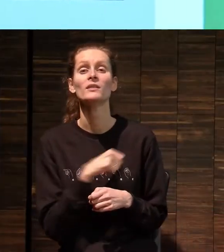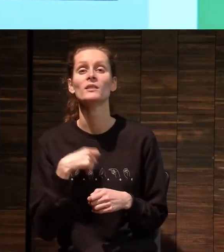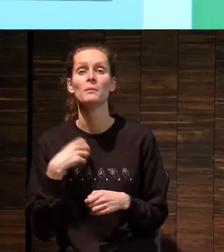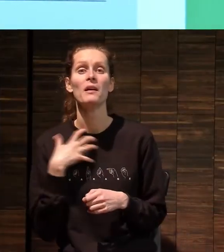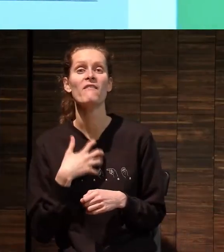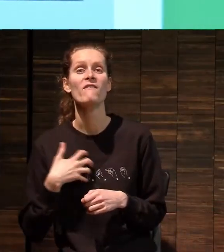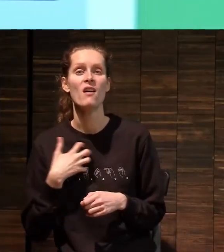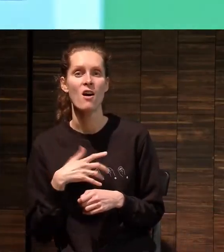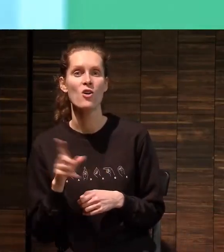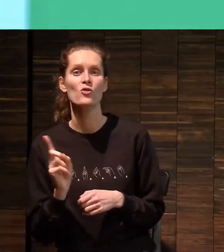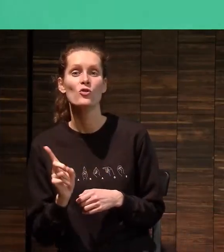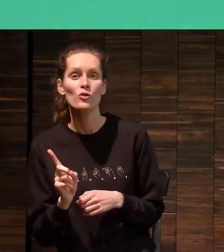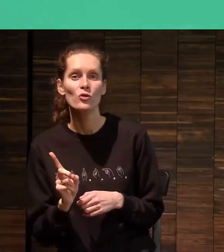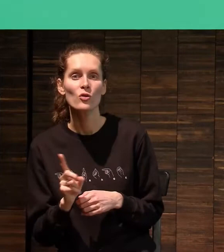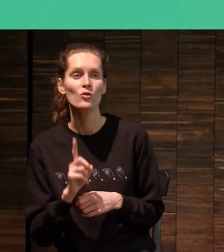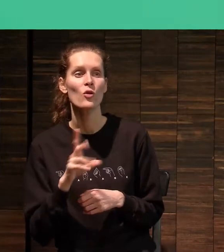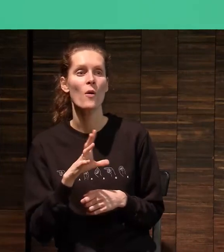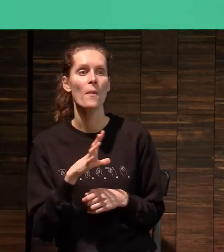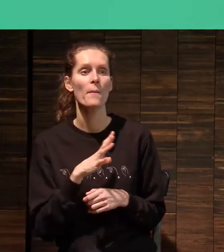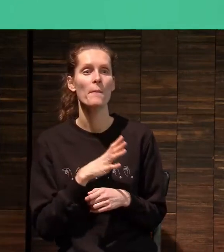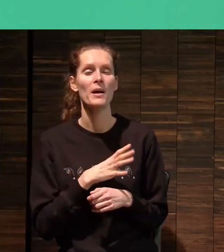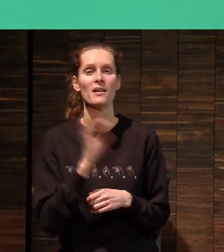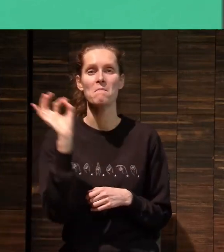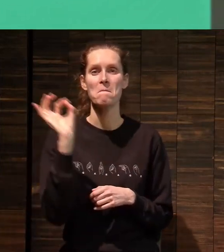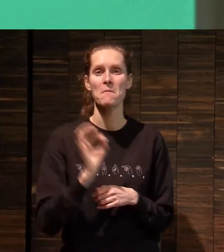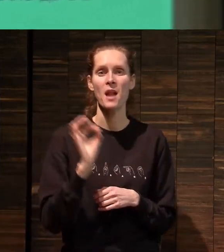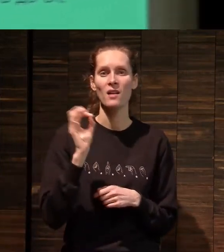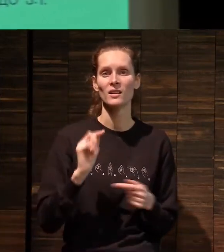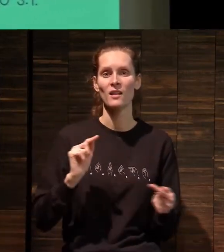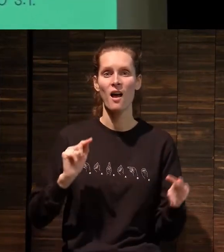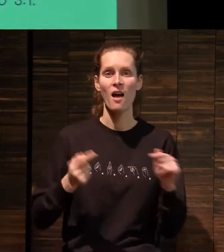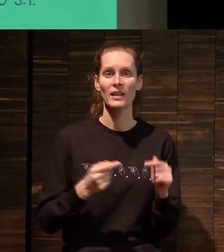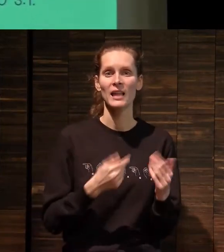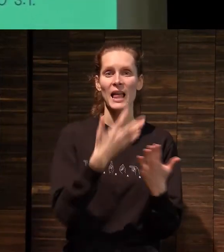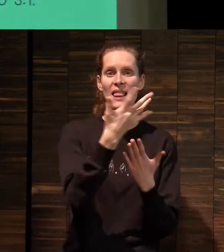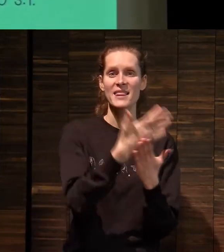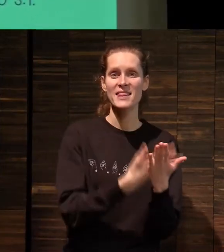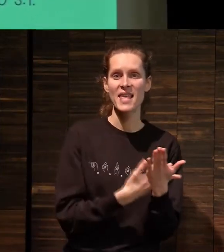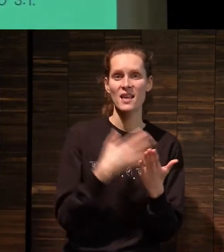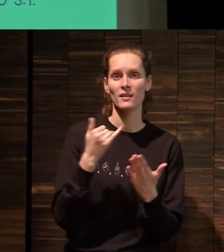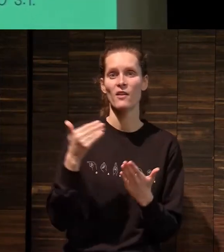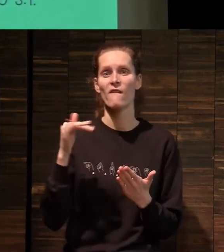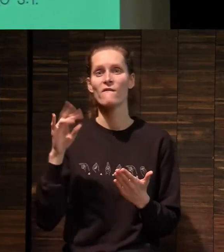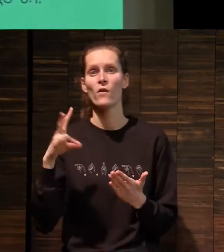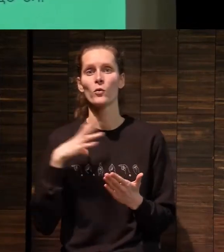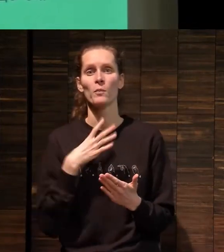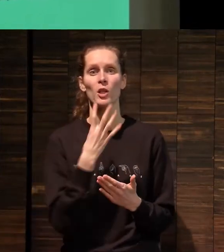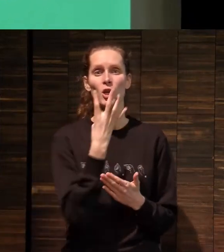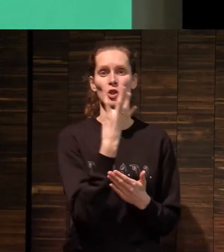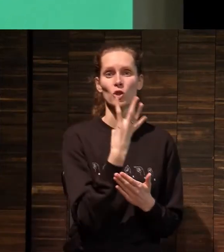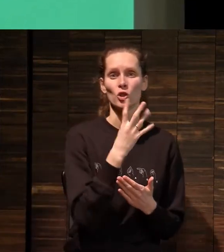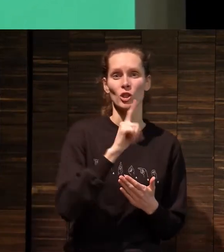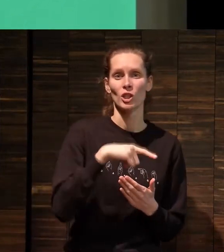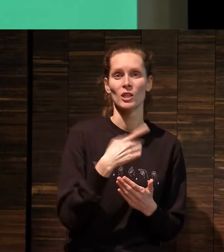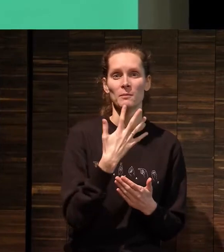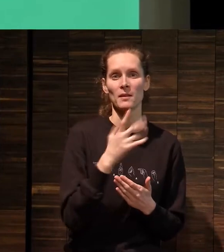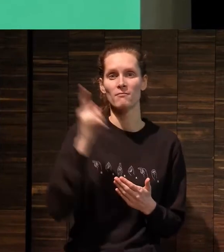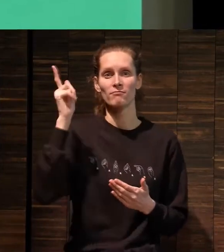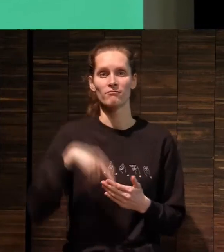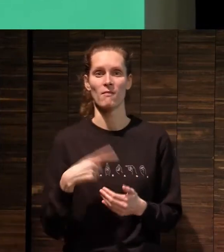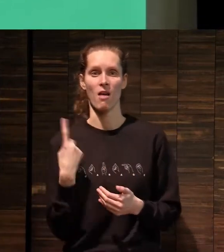The hues of black and white can be completely different, but the main thing is that the coefficient of